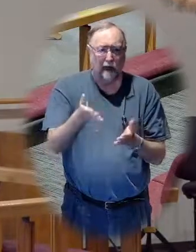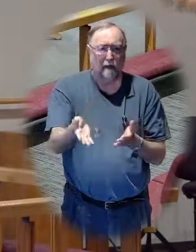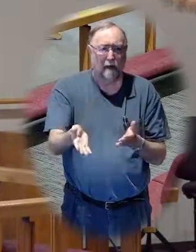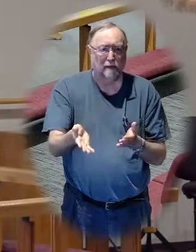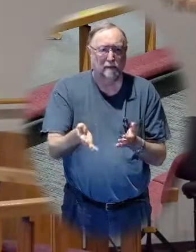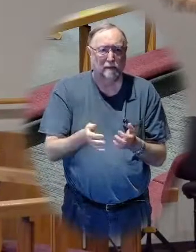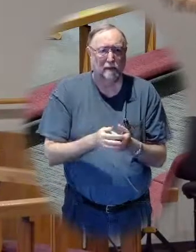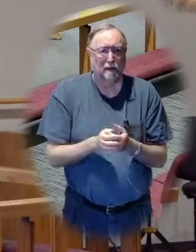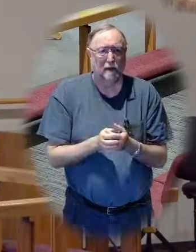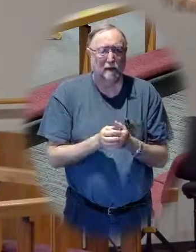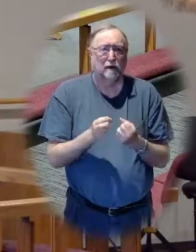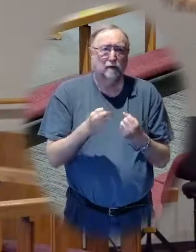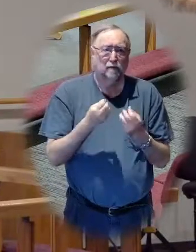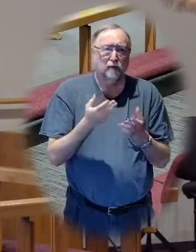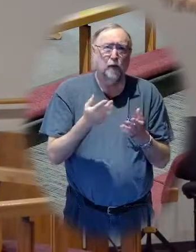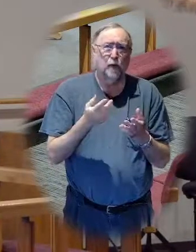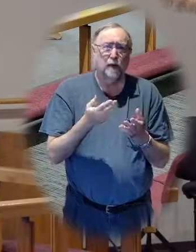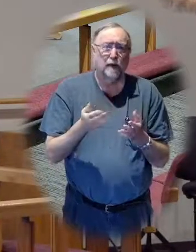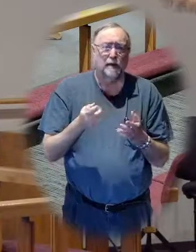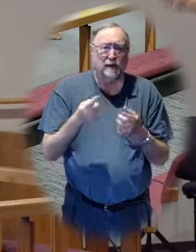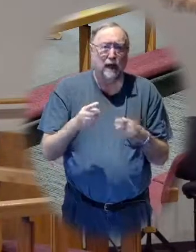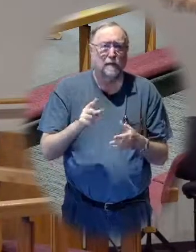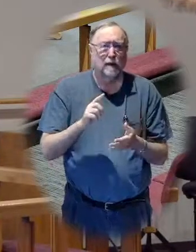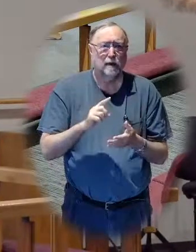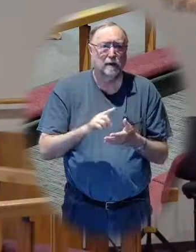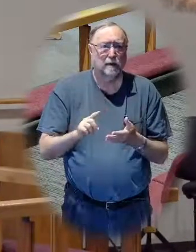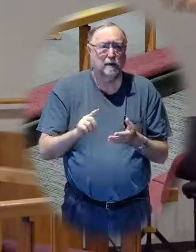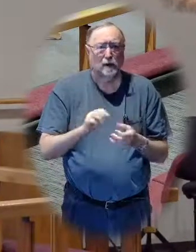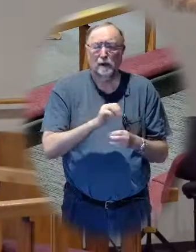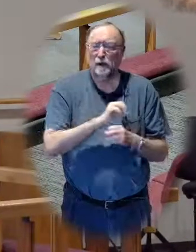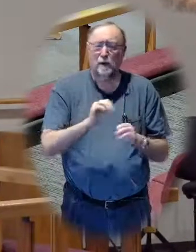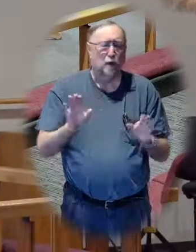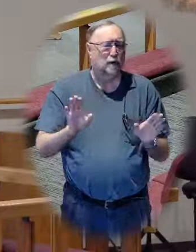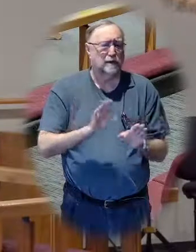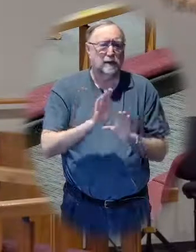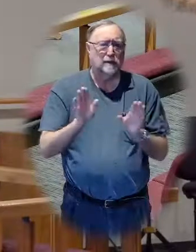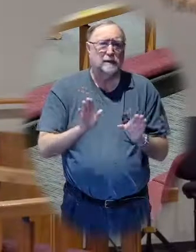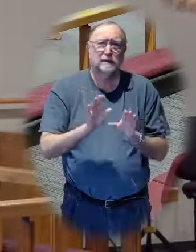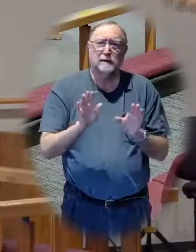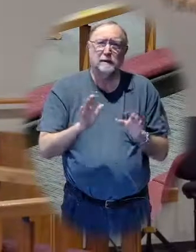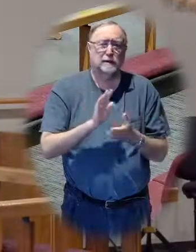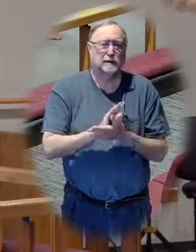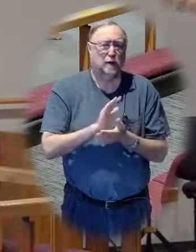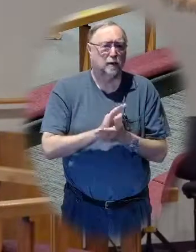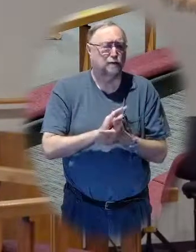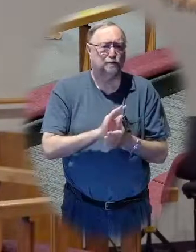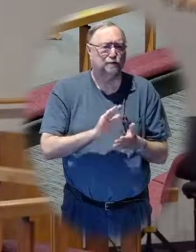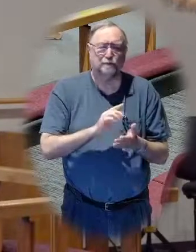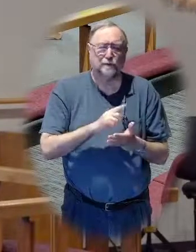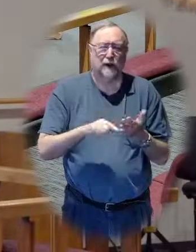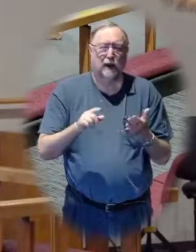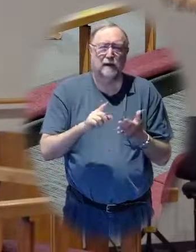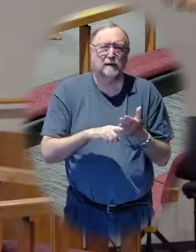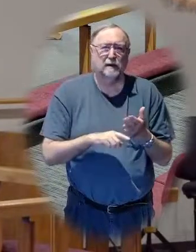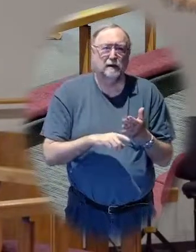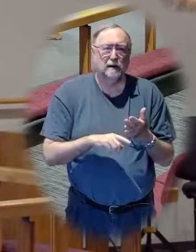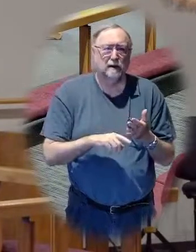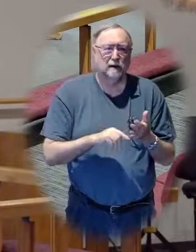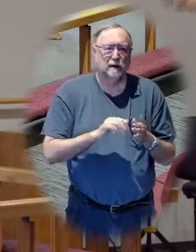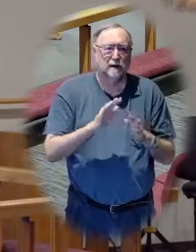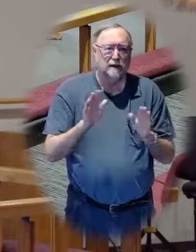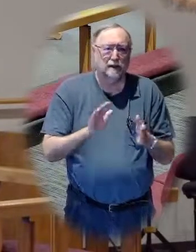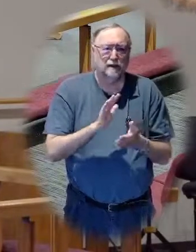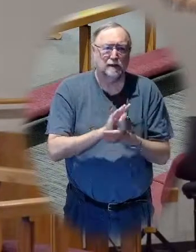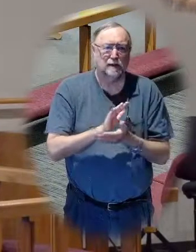things that are coming up. There's no Sunday school or Bible class this week, and Sunday school is going to